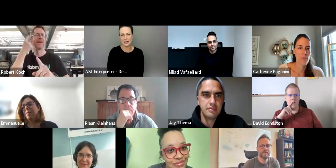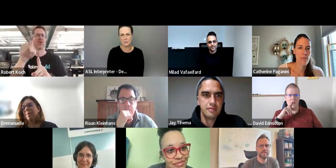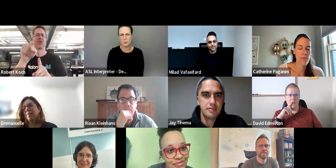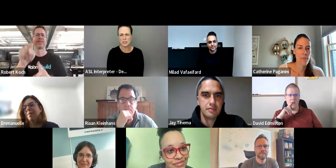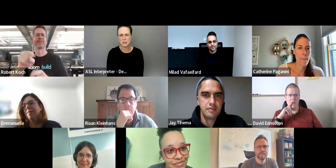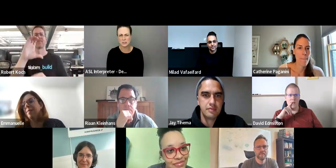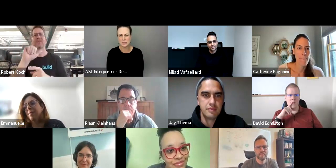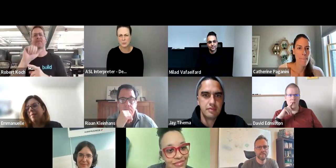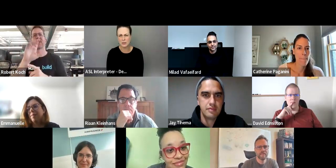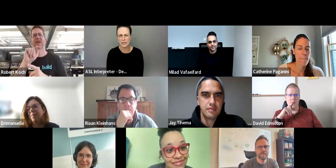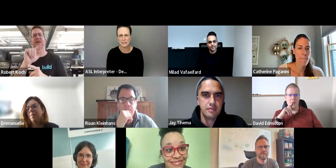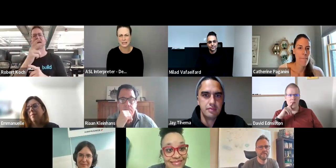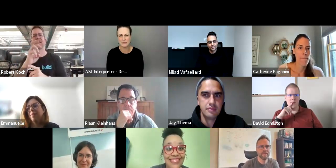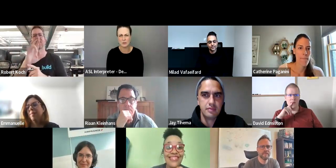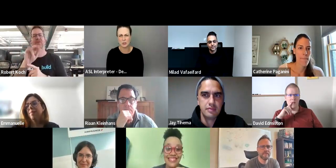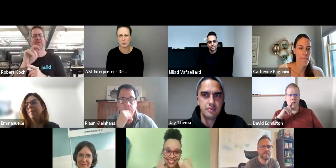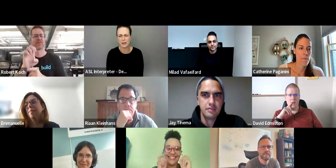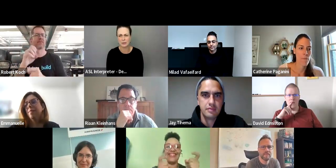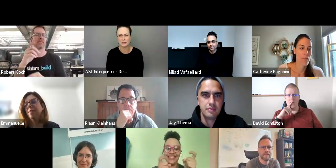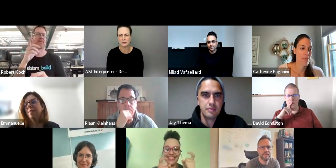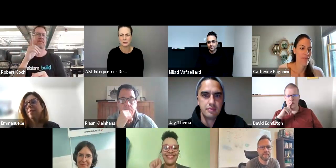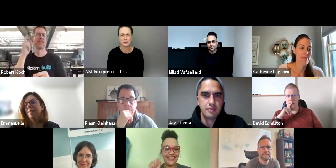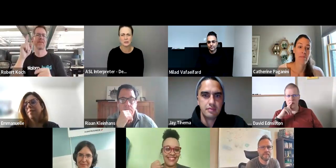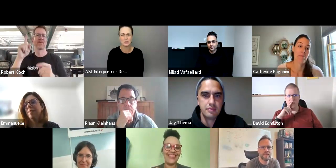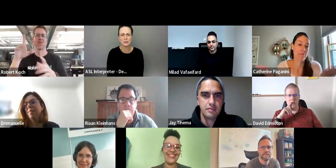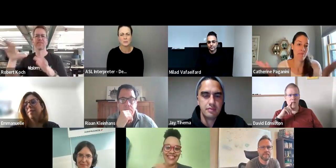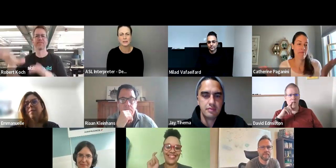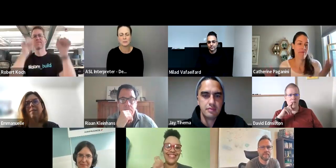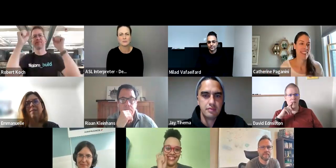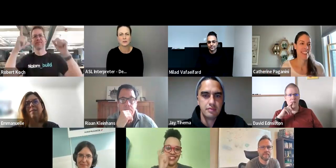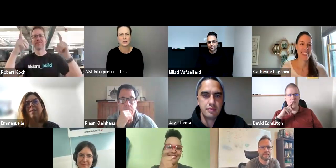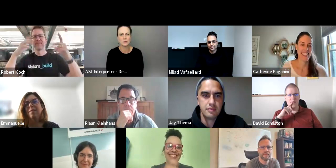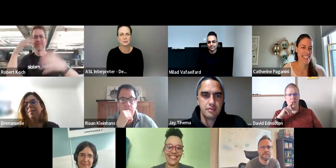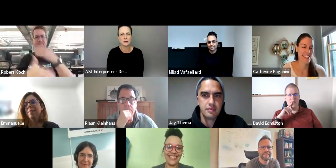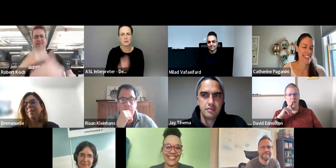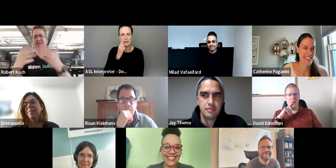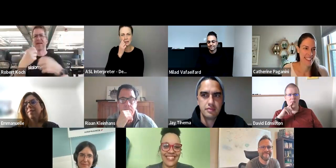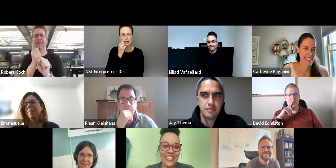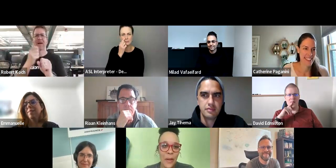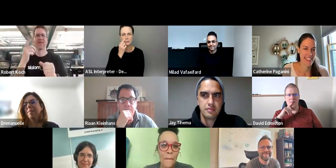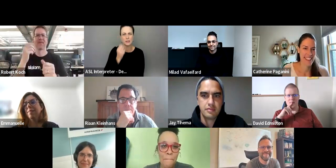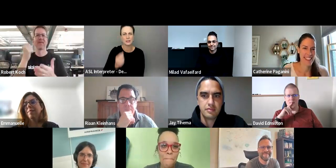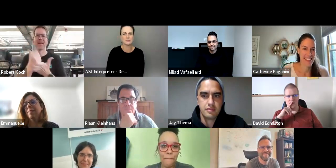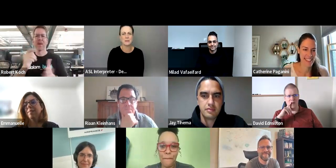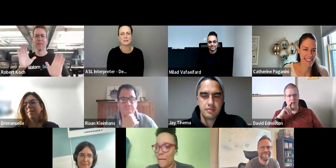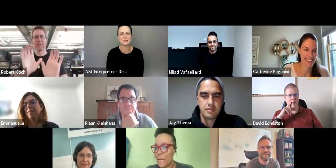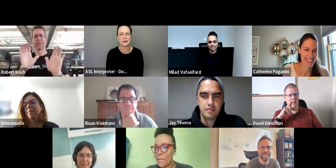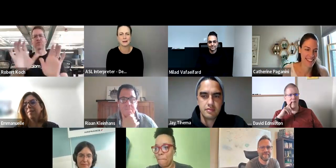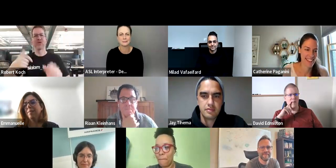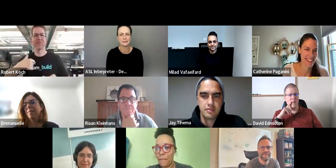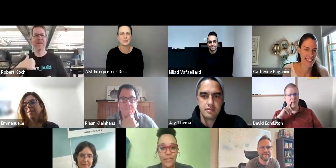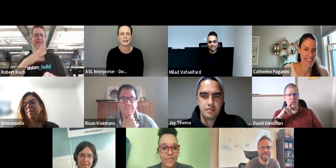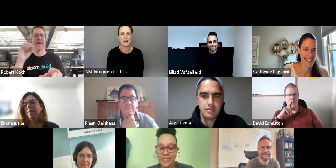Catherine, what is your son? We need a sign name for you, Catherine. We need one for you so that we can make